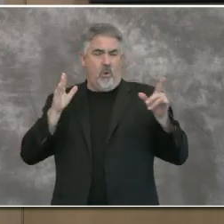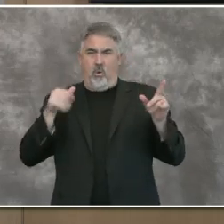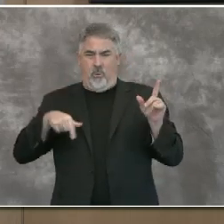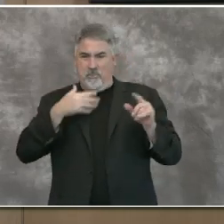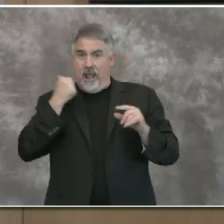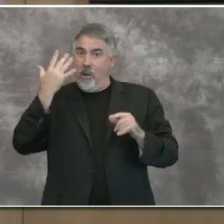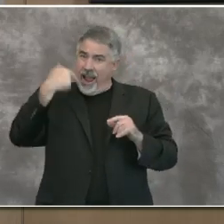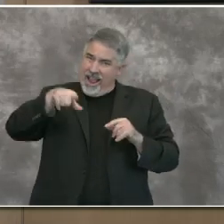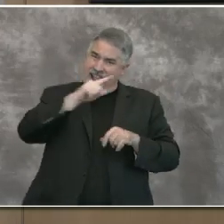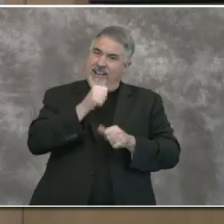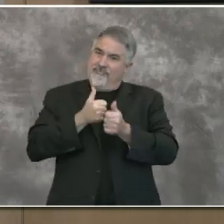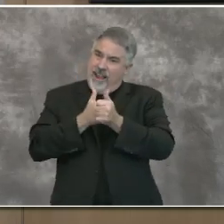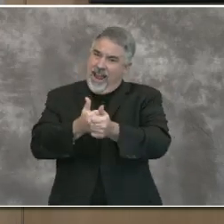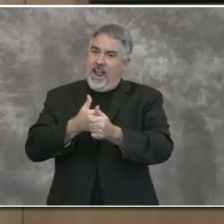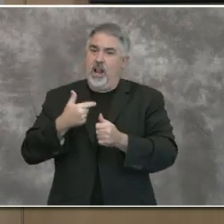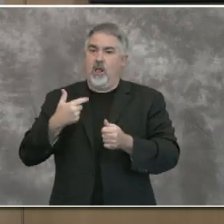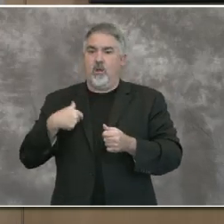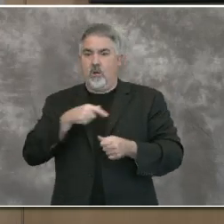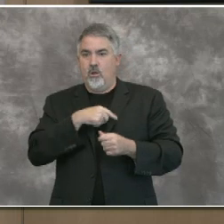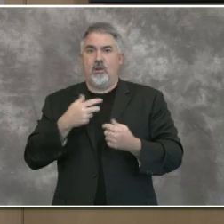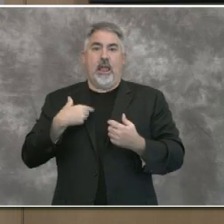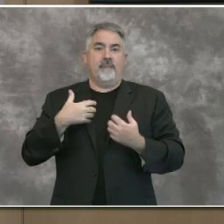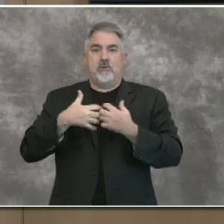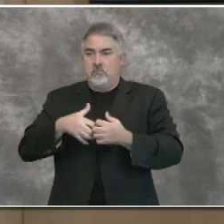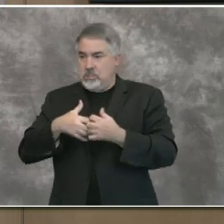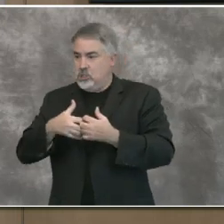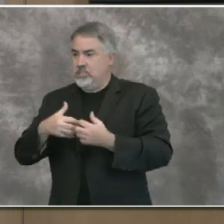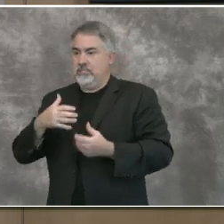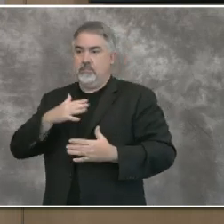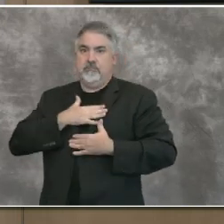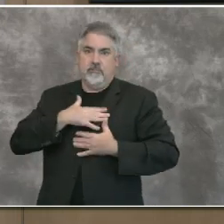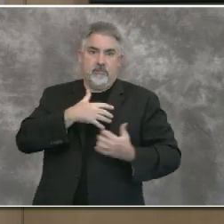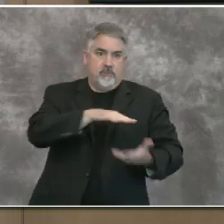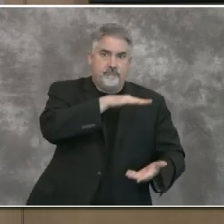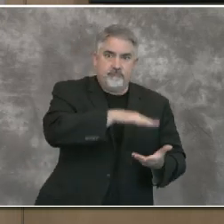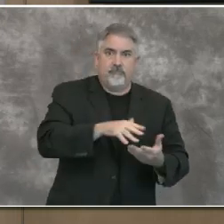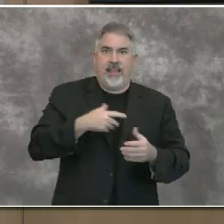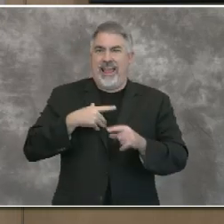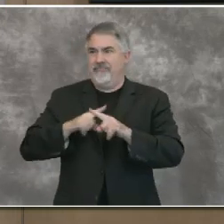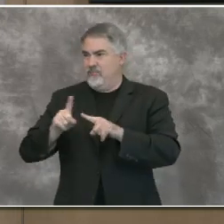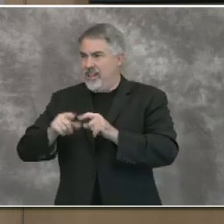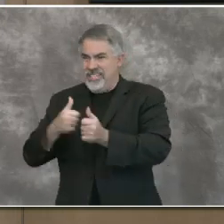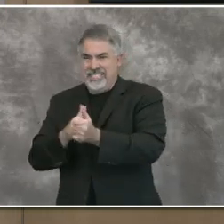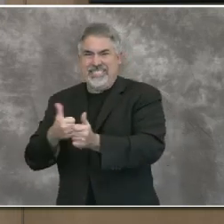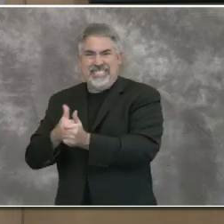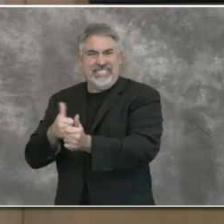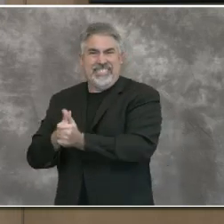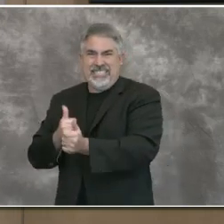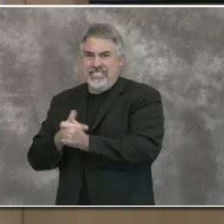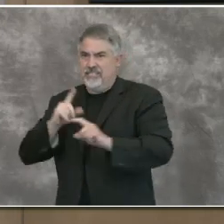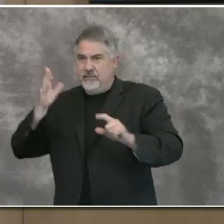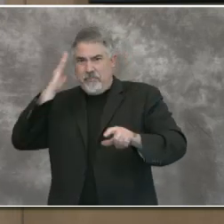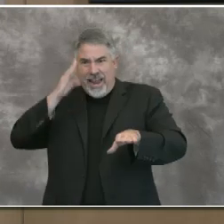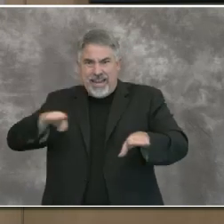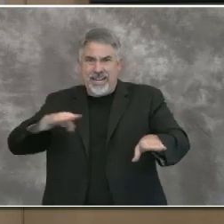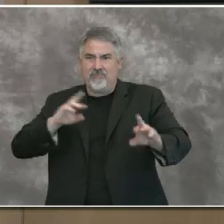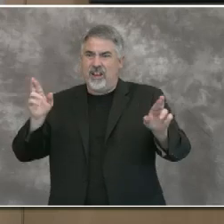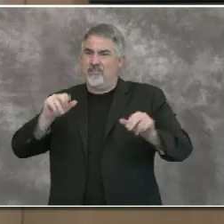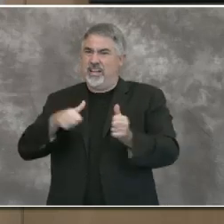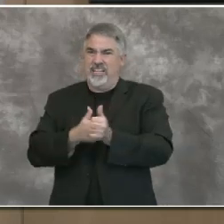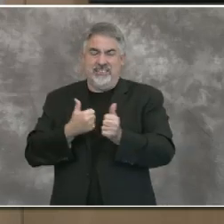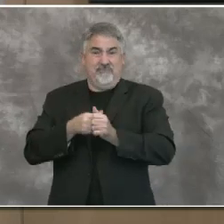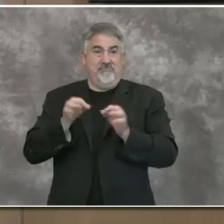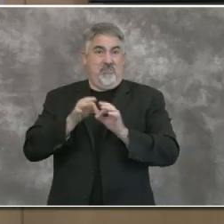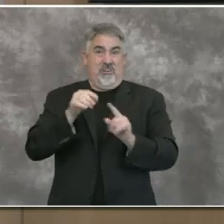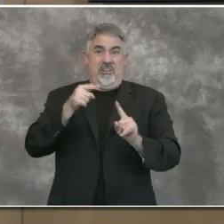our ventilator capacity, our healthcare system capacity. Those actions have saved lives. But it would be the greatest shame to